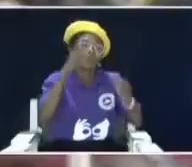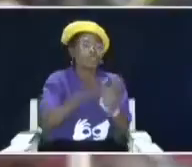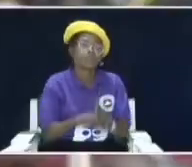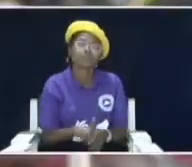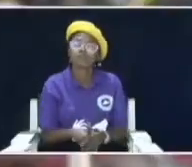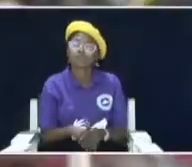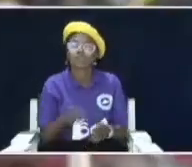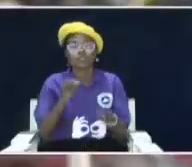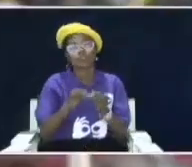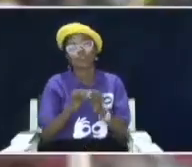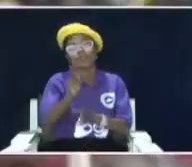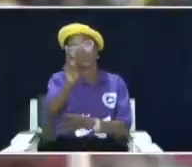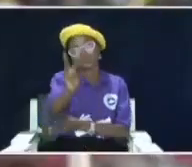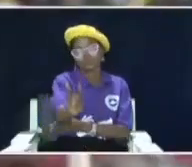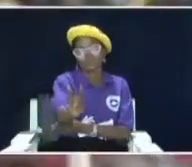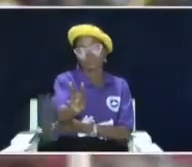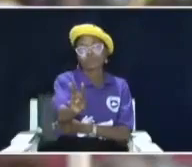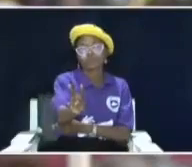Number two,